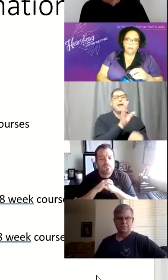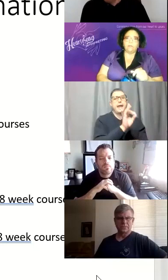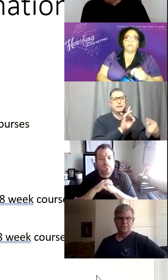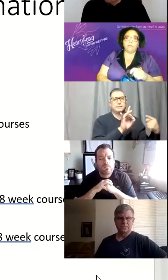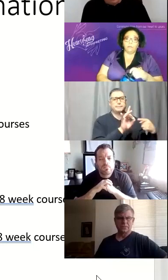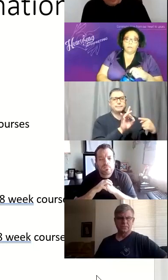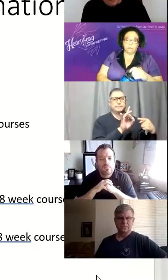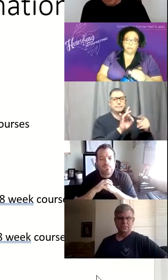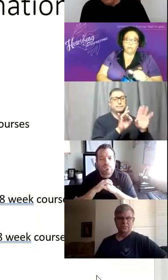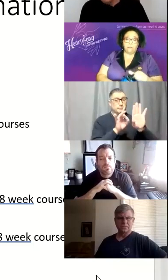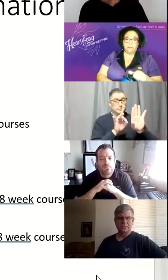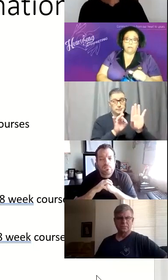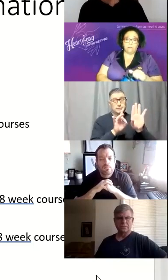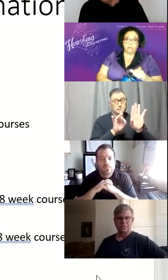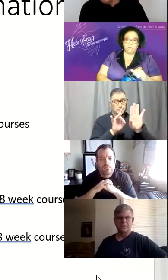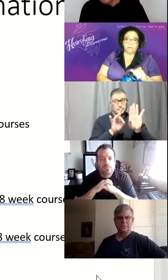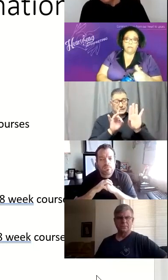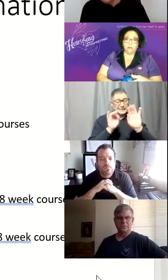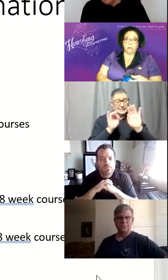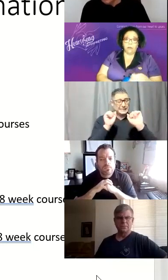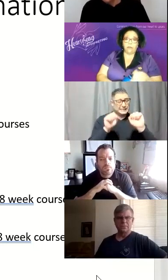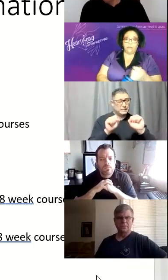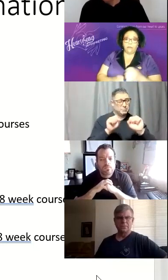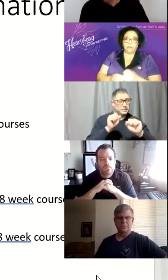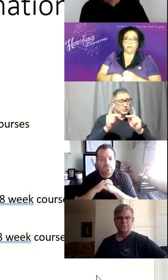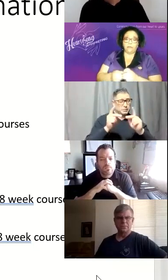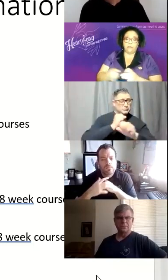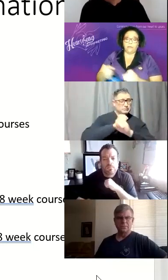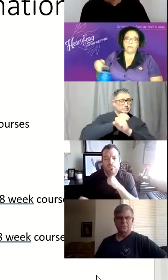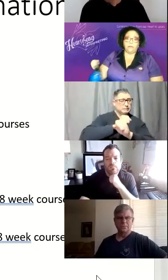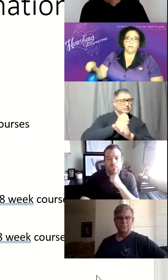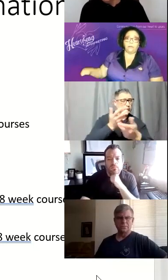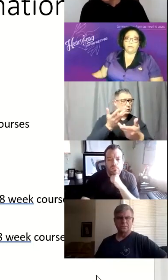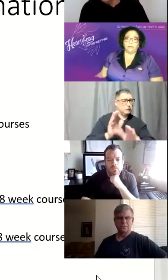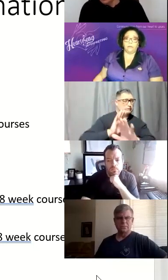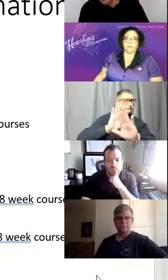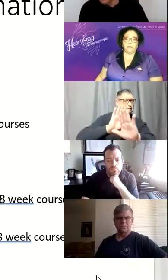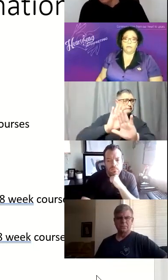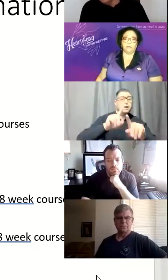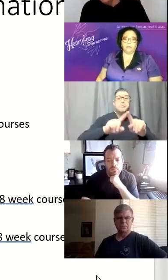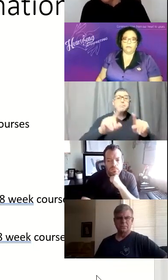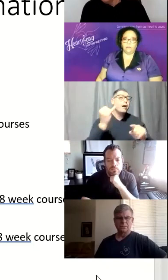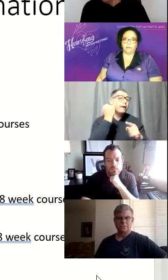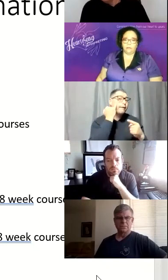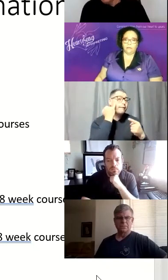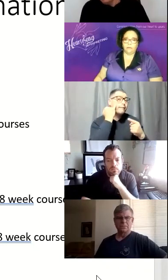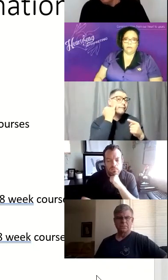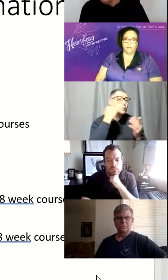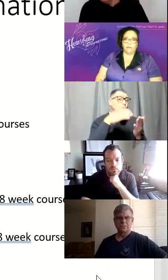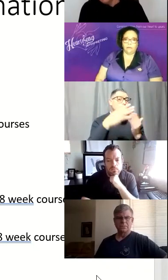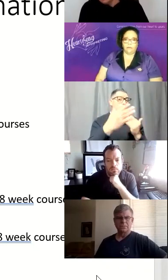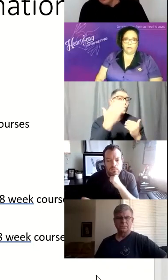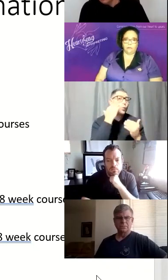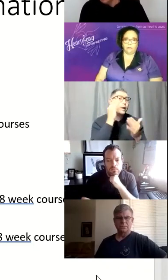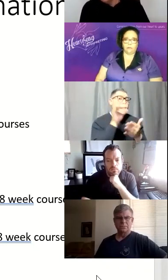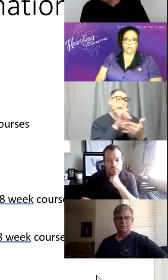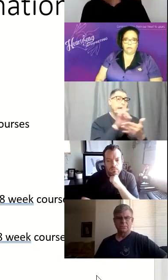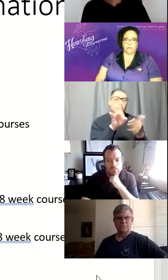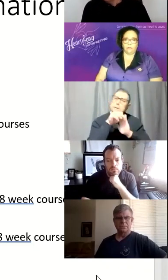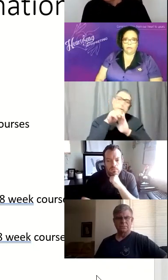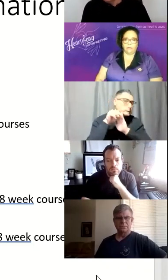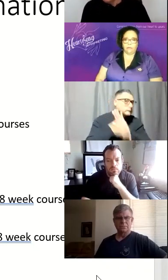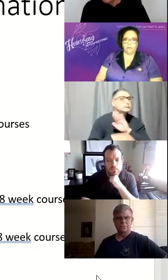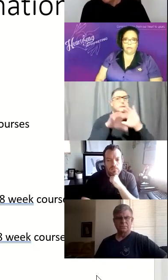Now, I understand can be some resistance to that, but if the student is aware, it's an 8-week intensive